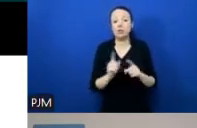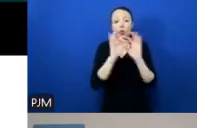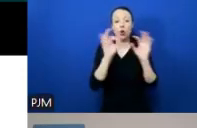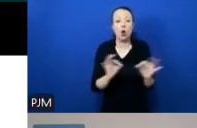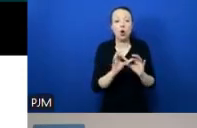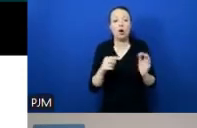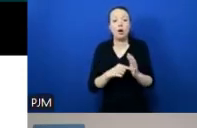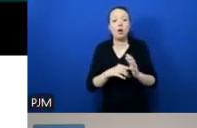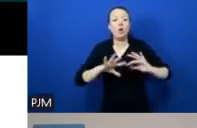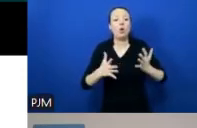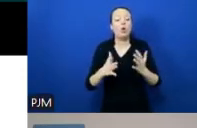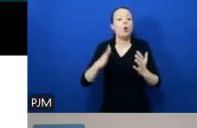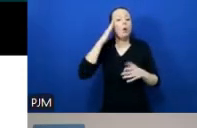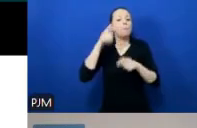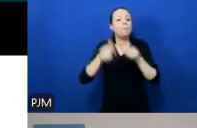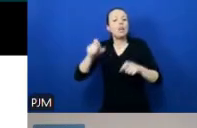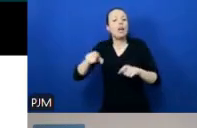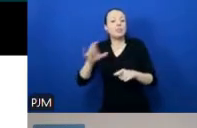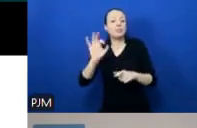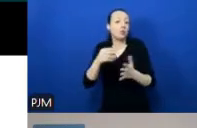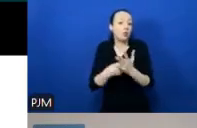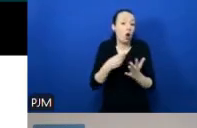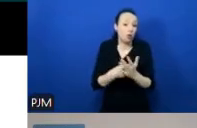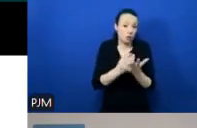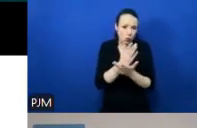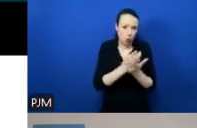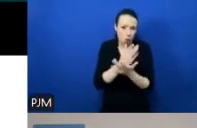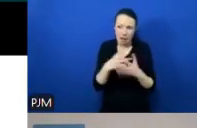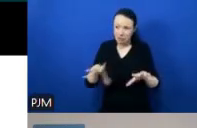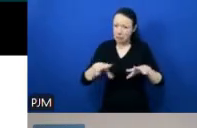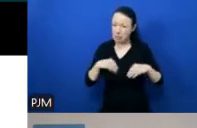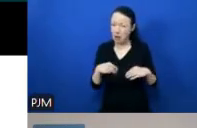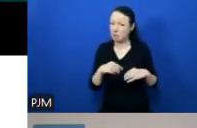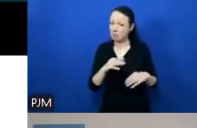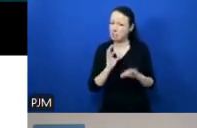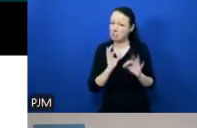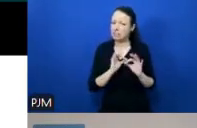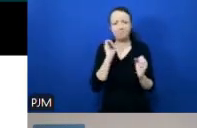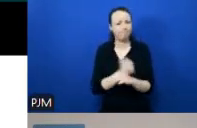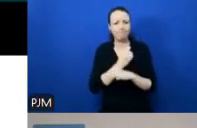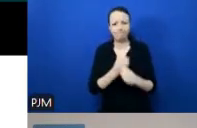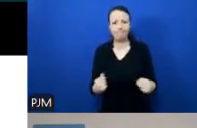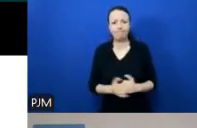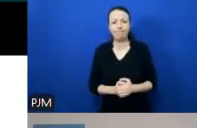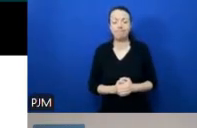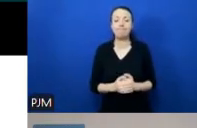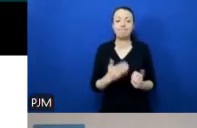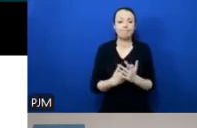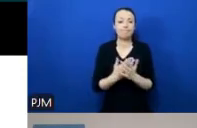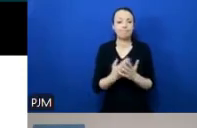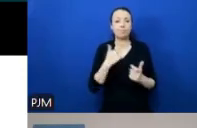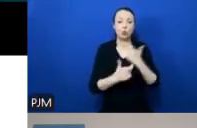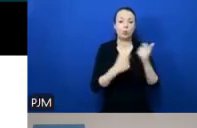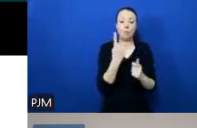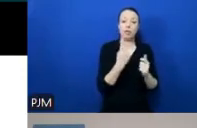financial possibilities, acceptance of the costs by the residents for providing the service. Of course, this is due